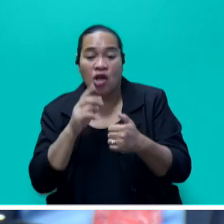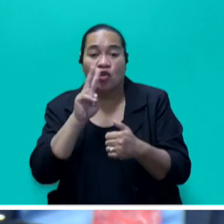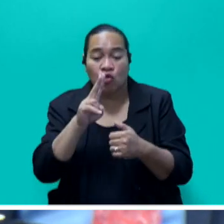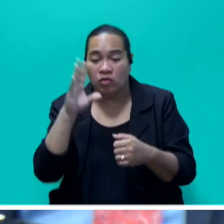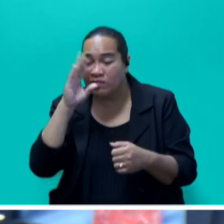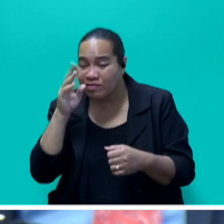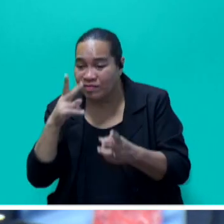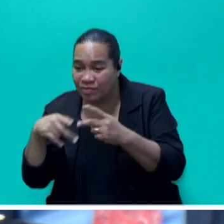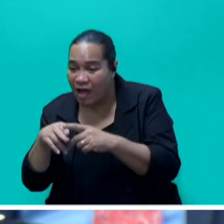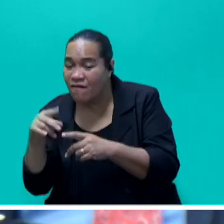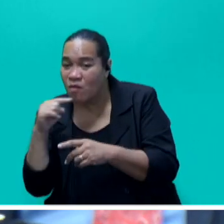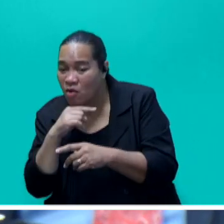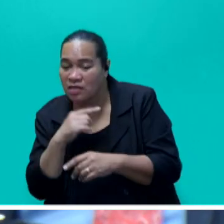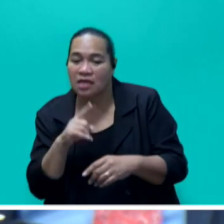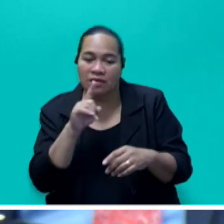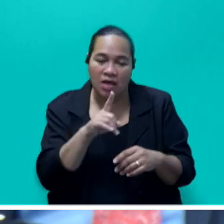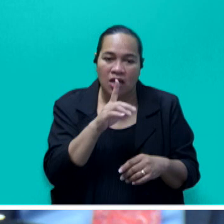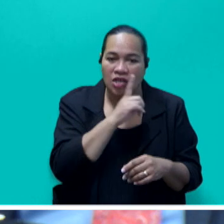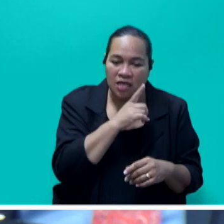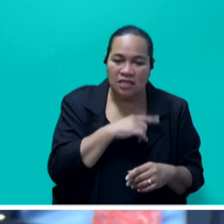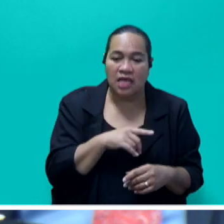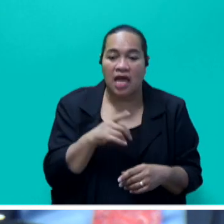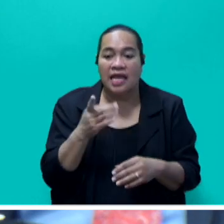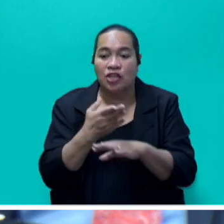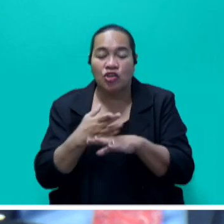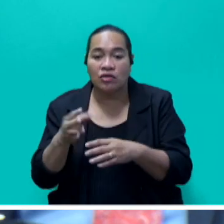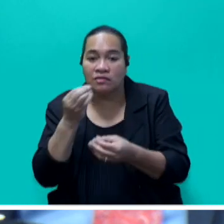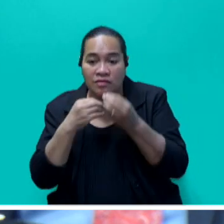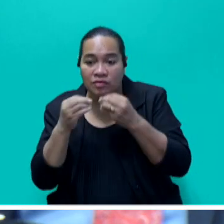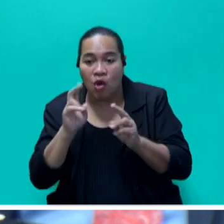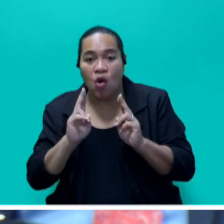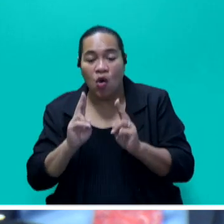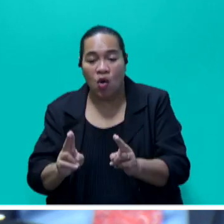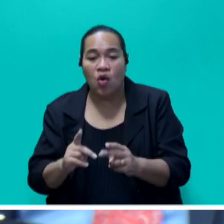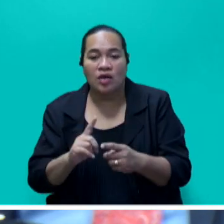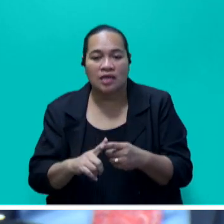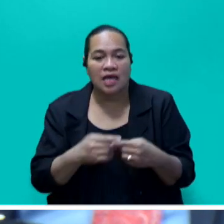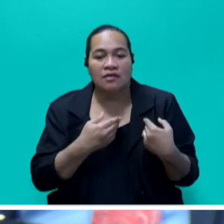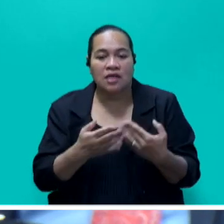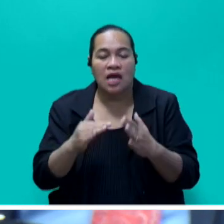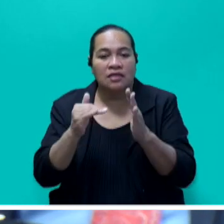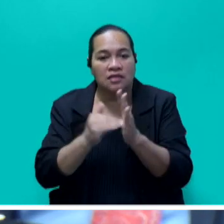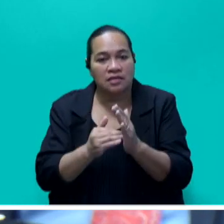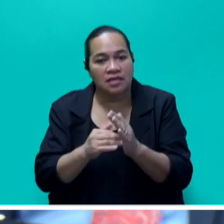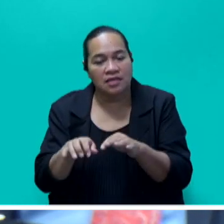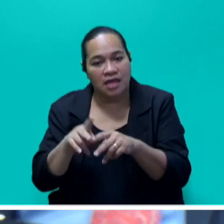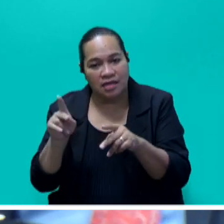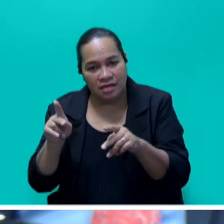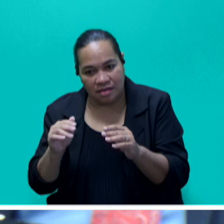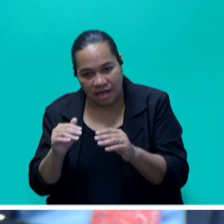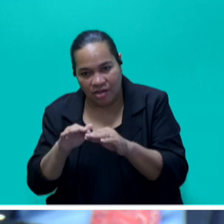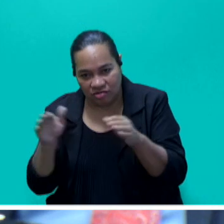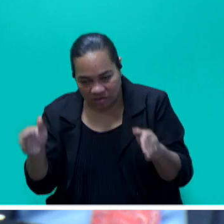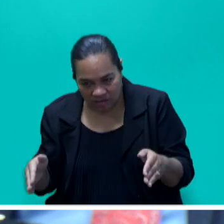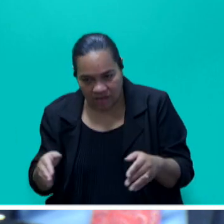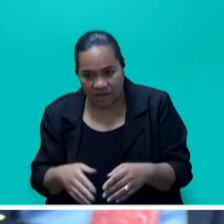female, new dining hall, and to supply 240 desks and chairs for students, 6 sets of tables